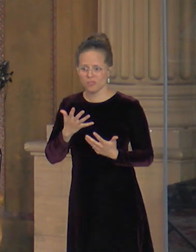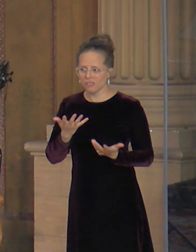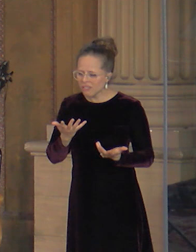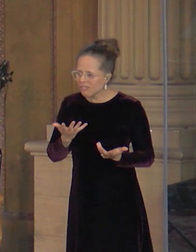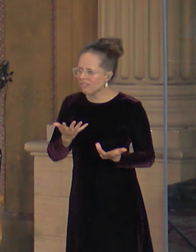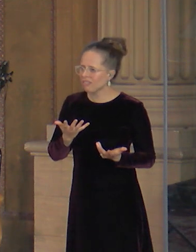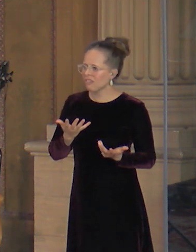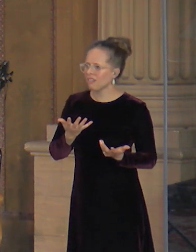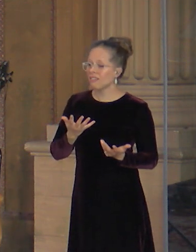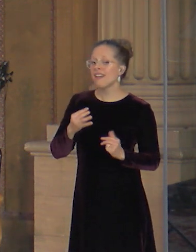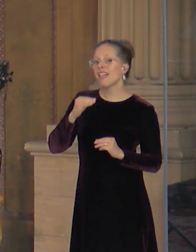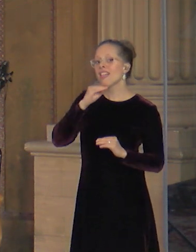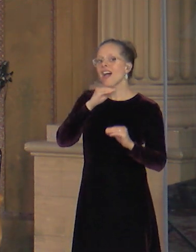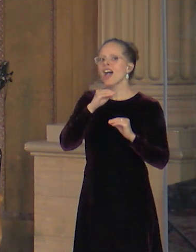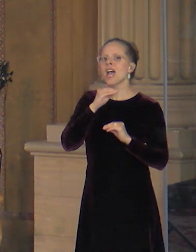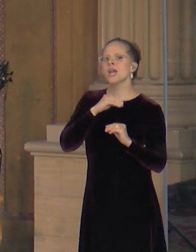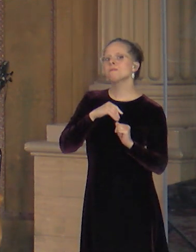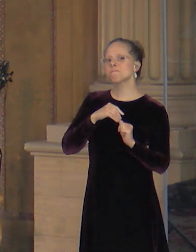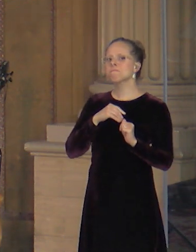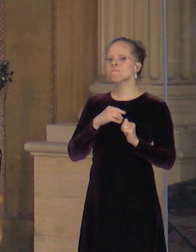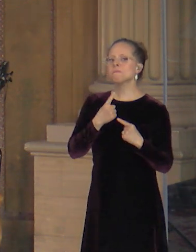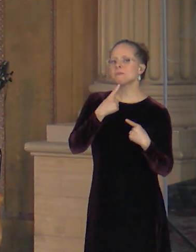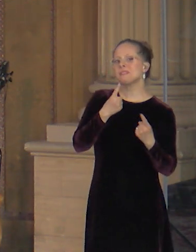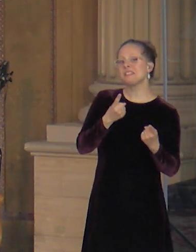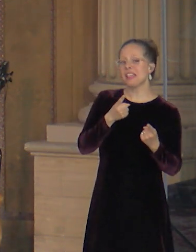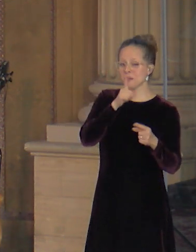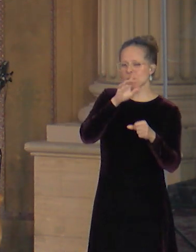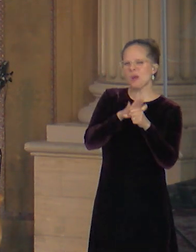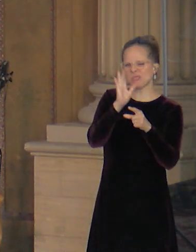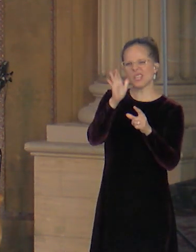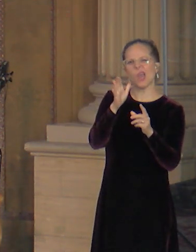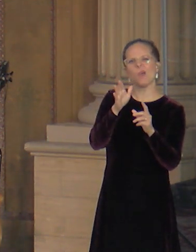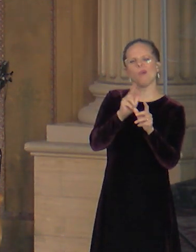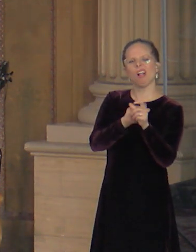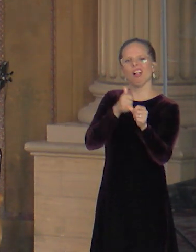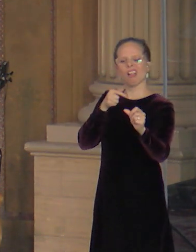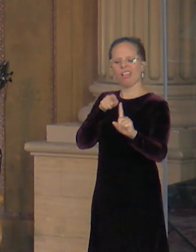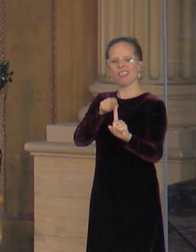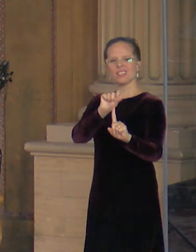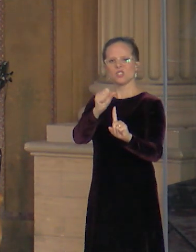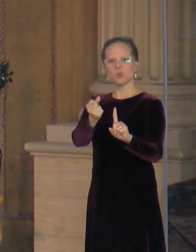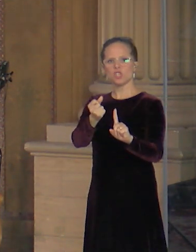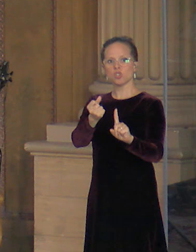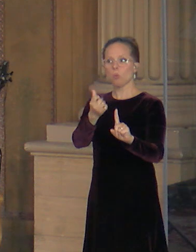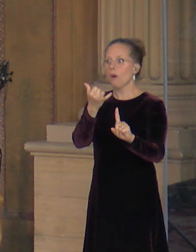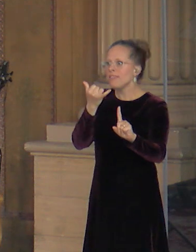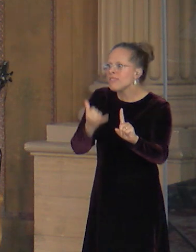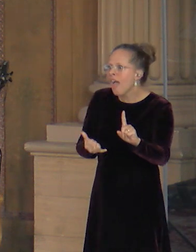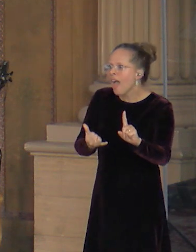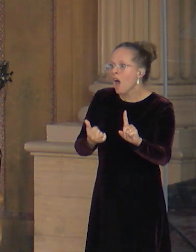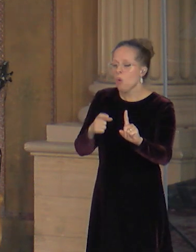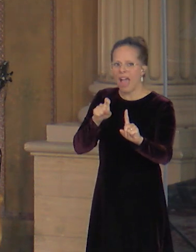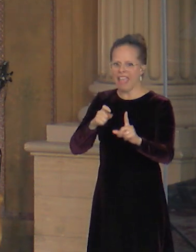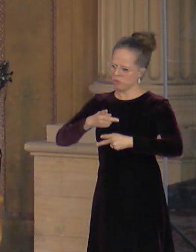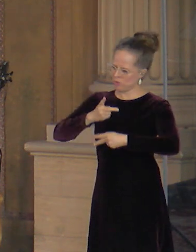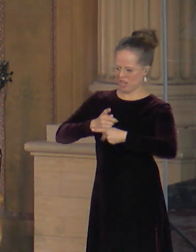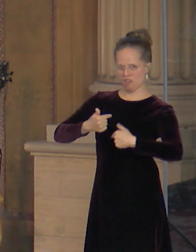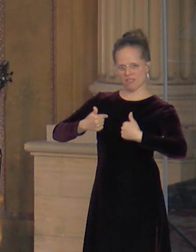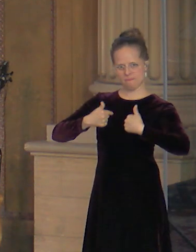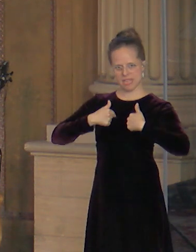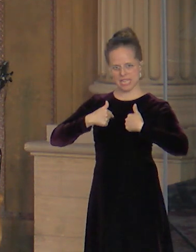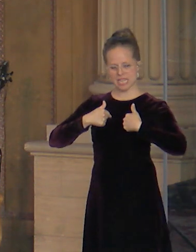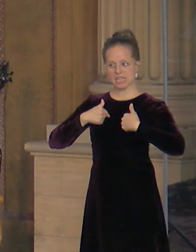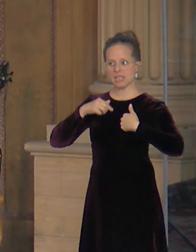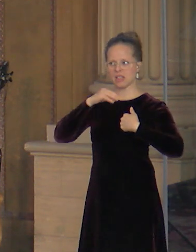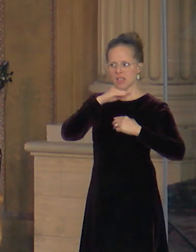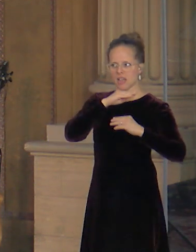telling that lie promises to get you out of a situation but it also delivers a sense that now I have to look out for me by my own means I gotta care